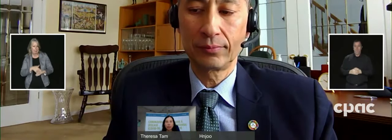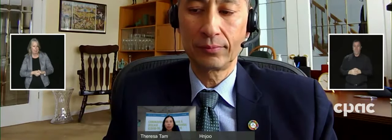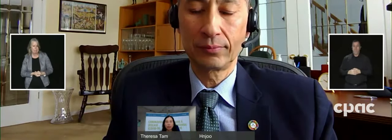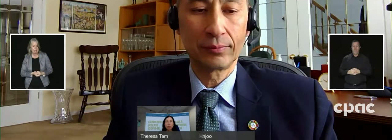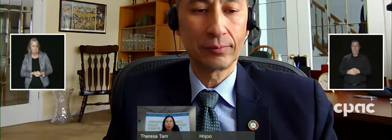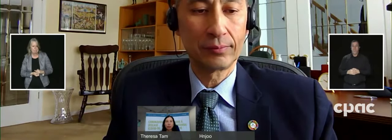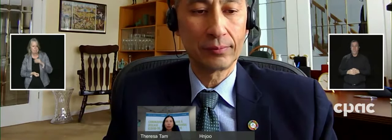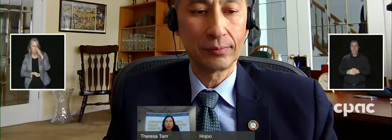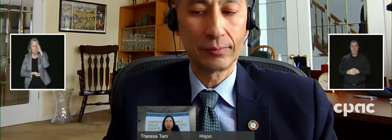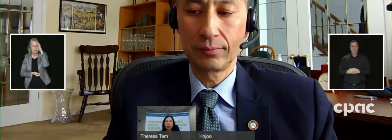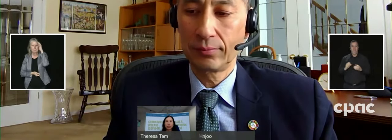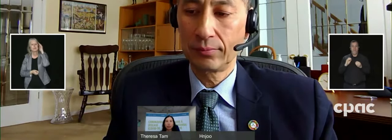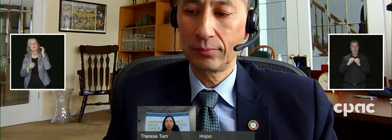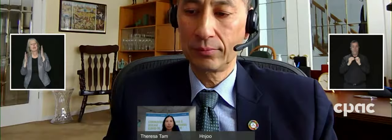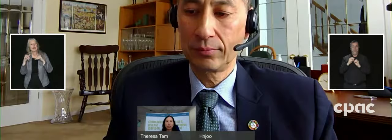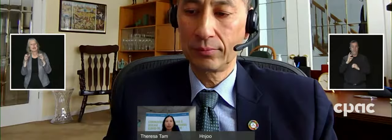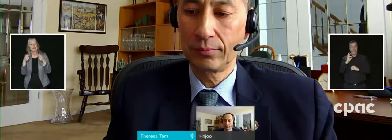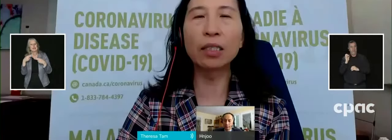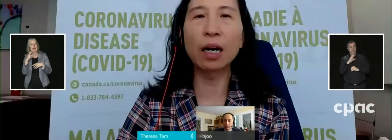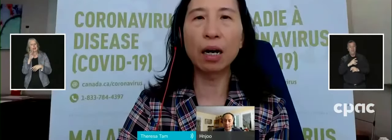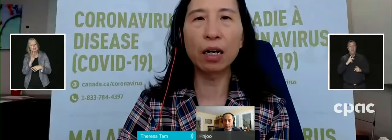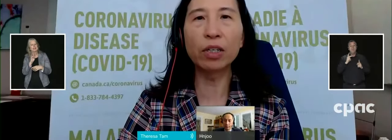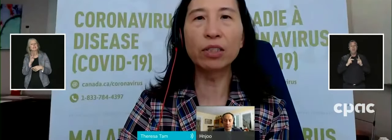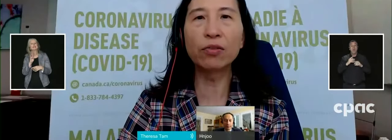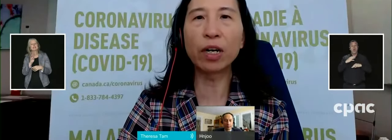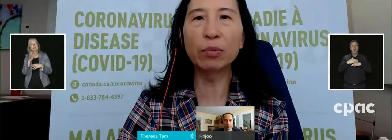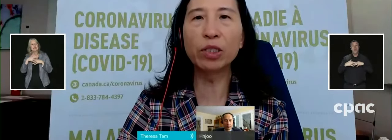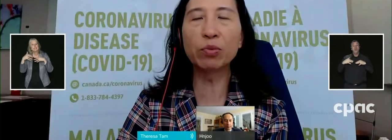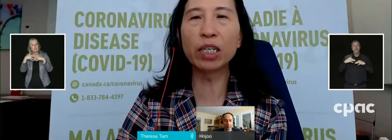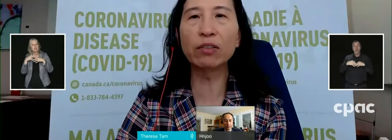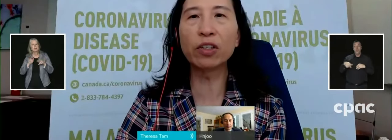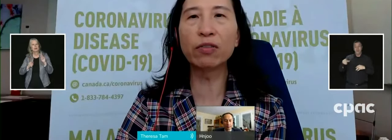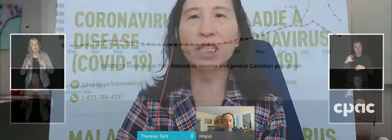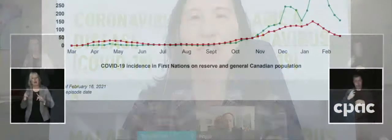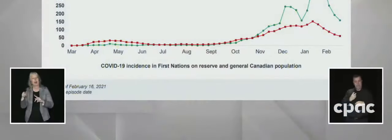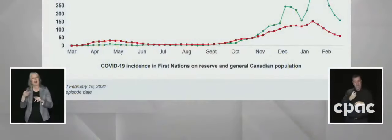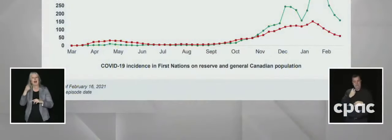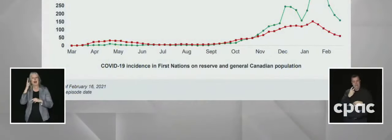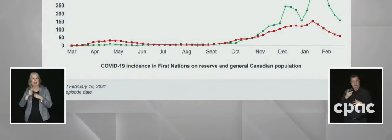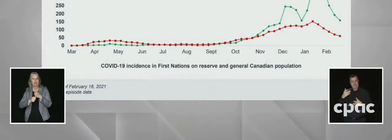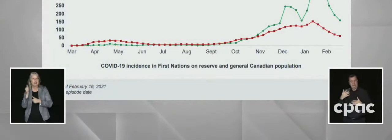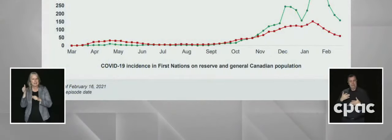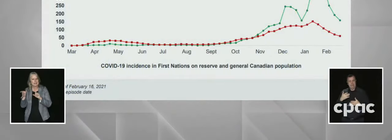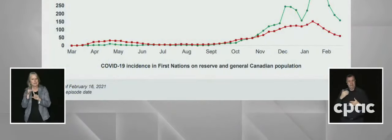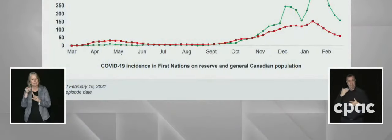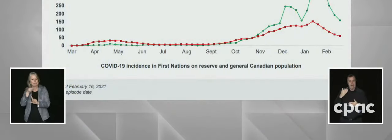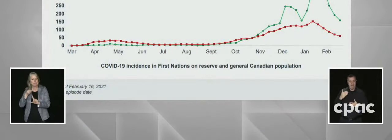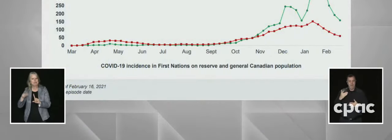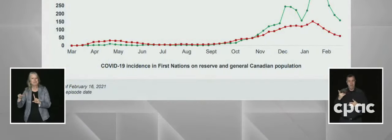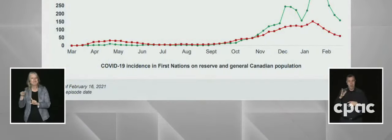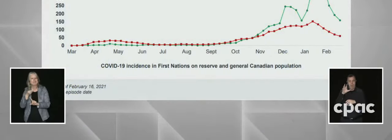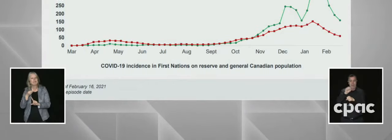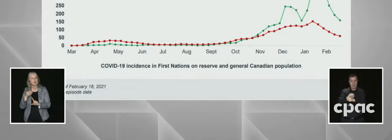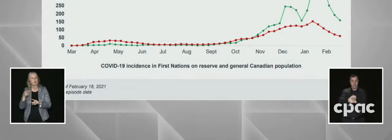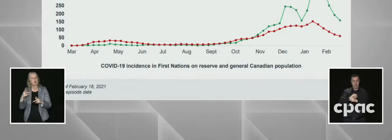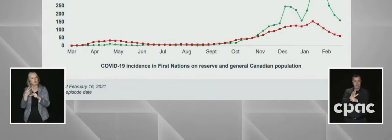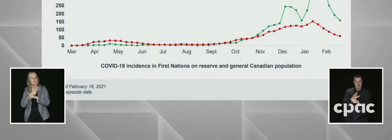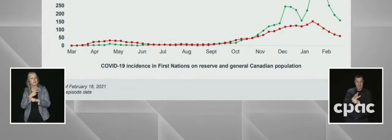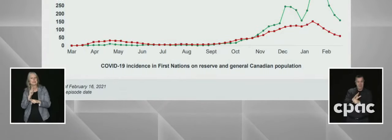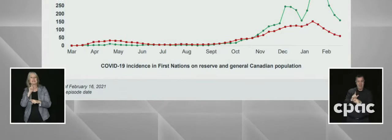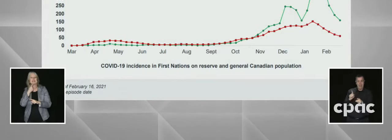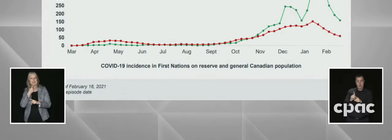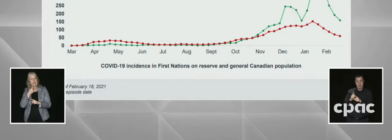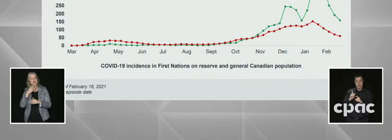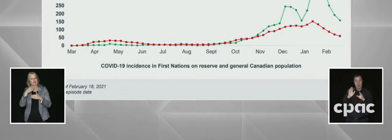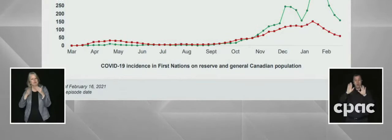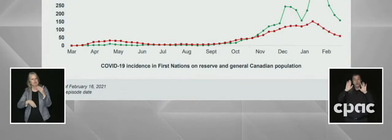Slide 6. Indigenous populations are at a high risk for rapid spread of COVID-19 and potentially more severe outcomes, given